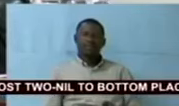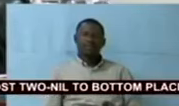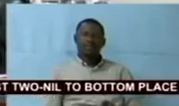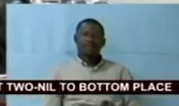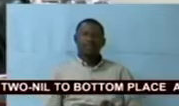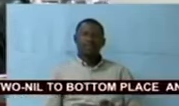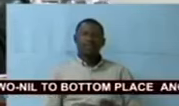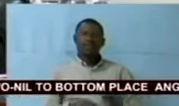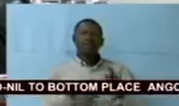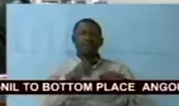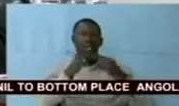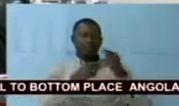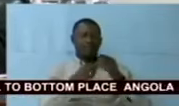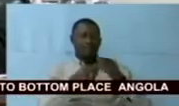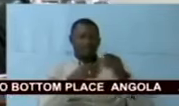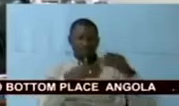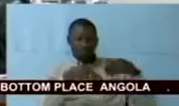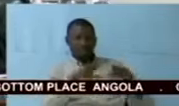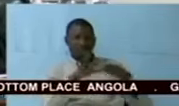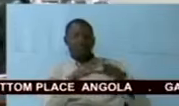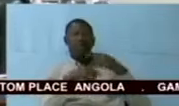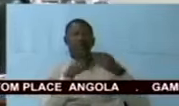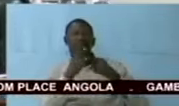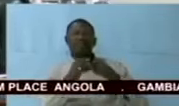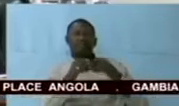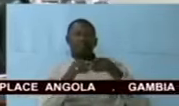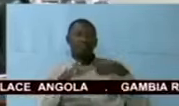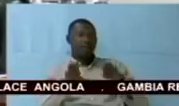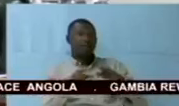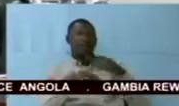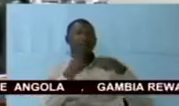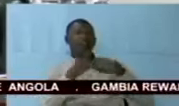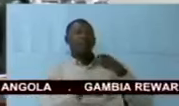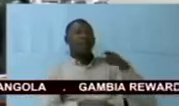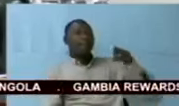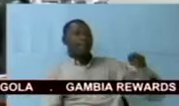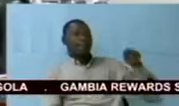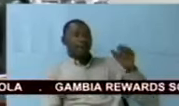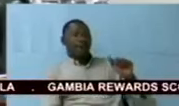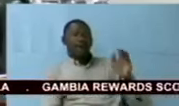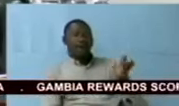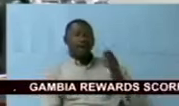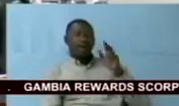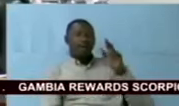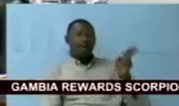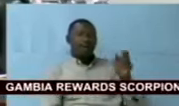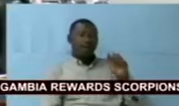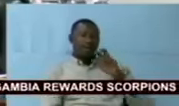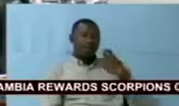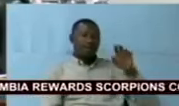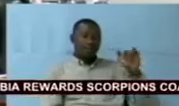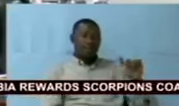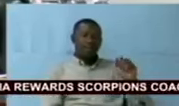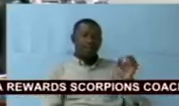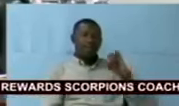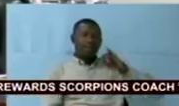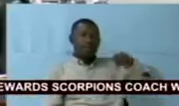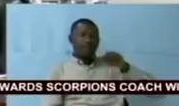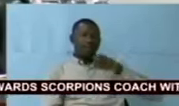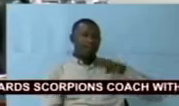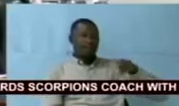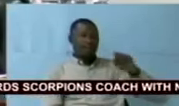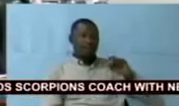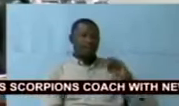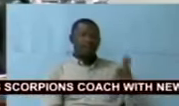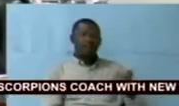Hari Jammeh and lawyer Lamin Jobate bare Hari Jammeh ila bayo atening lawyer